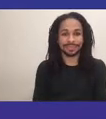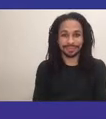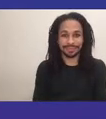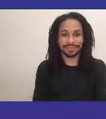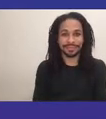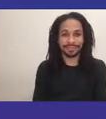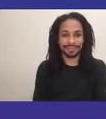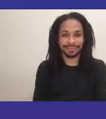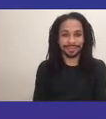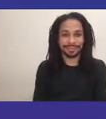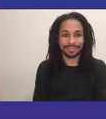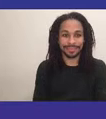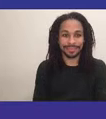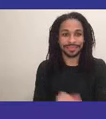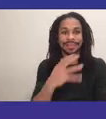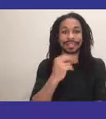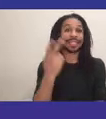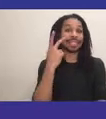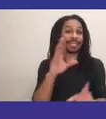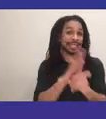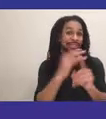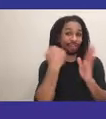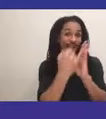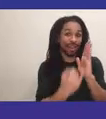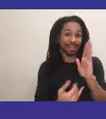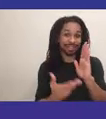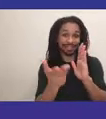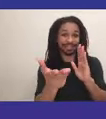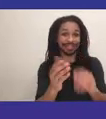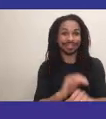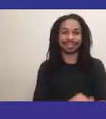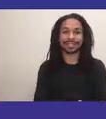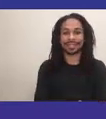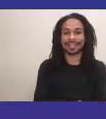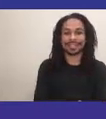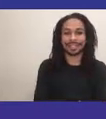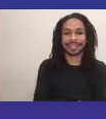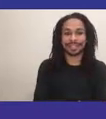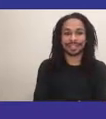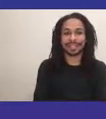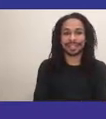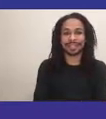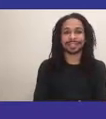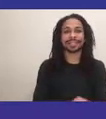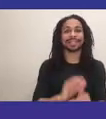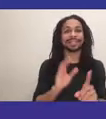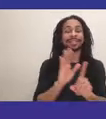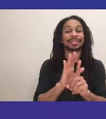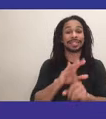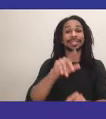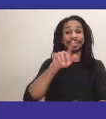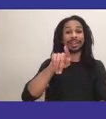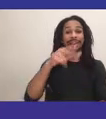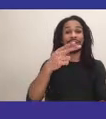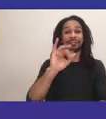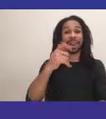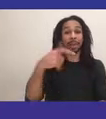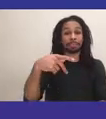you'll see his drawings in just a second. Yeah. His name is Philip Daxator, and he's